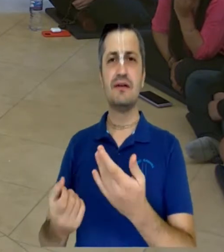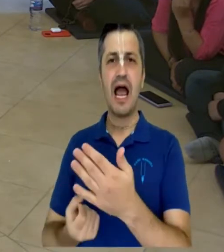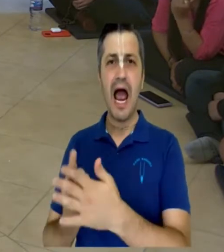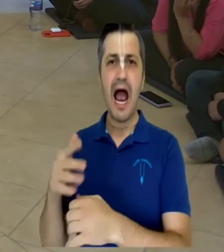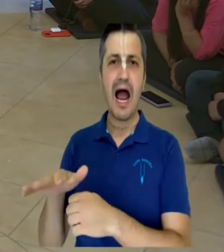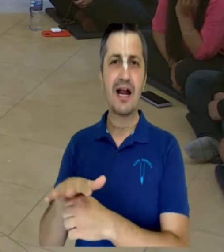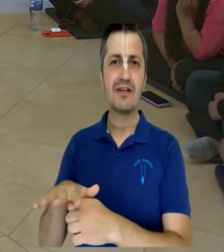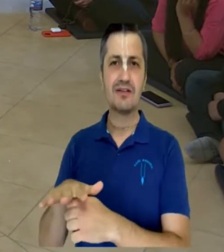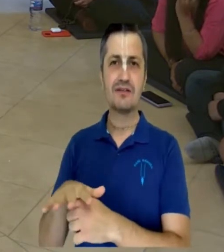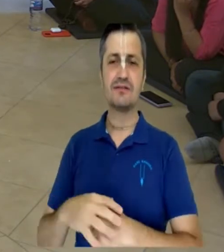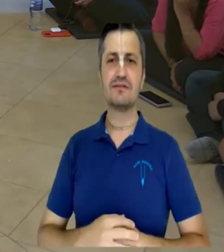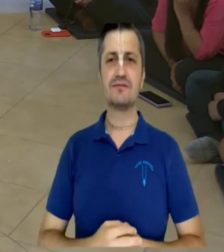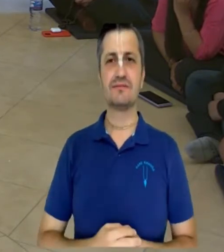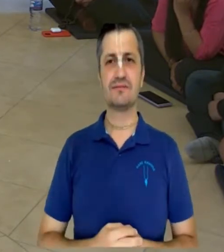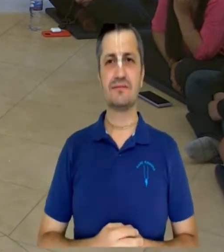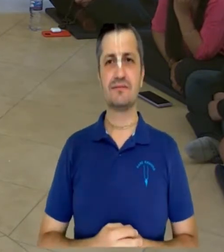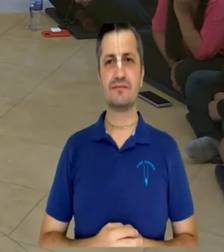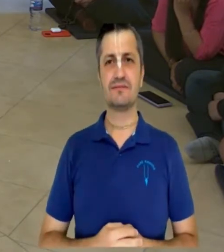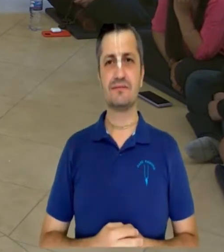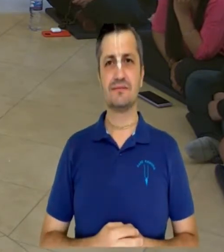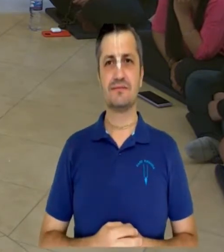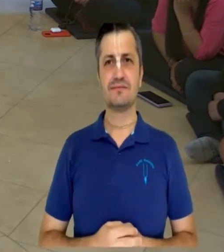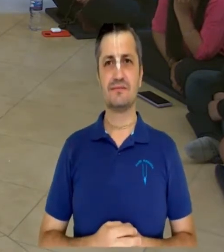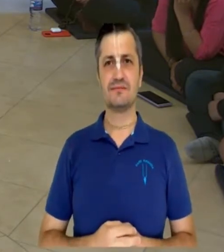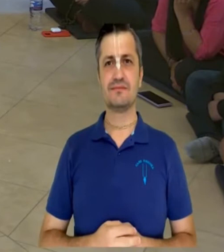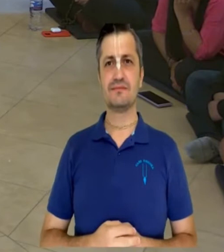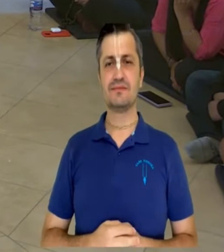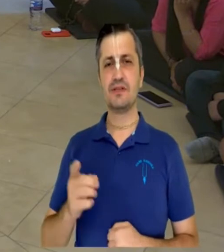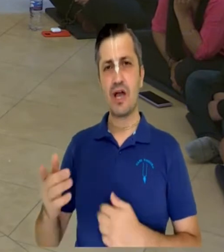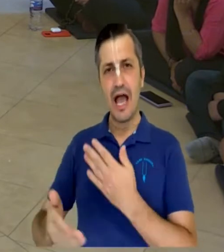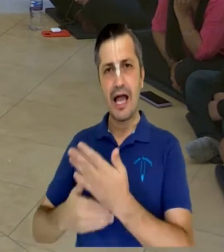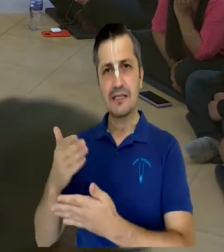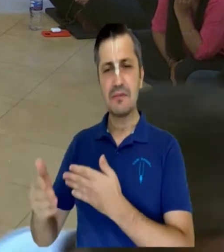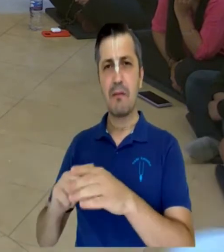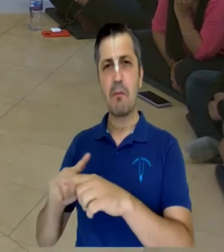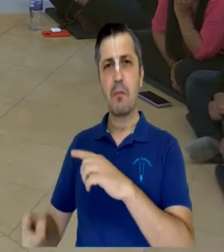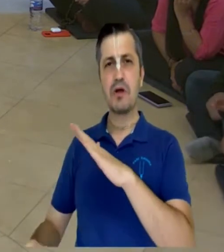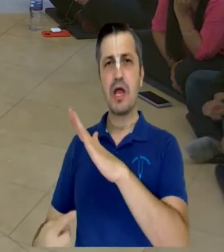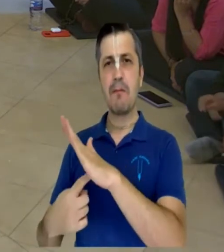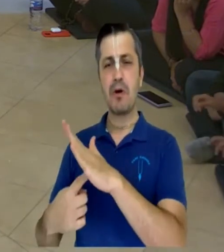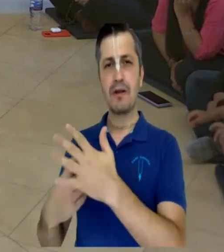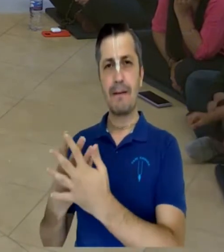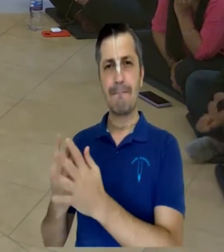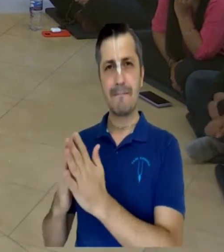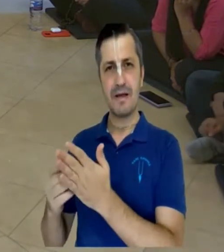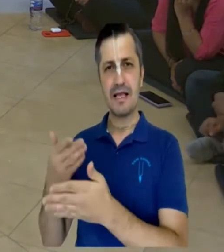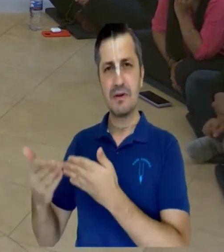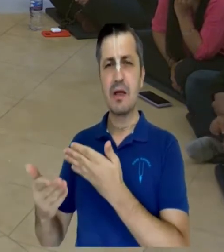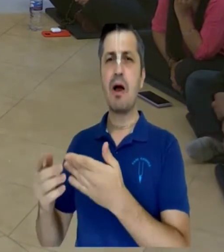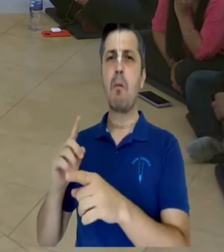explain the essence of the Veda, but in a more practical way